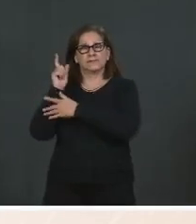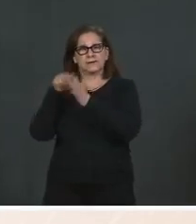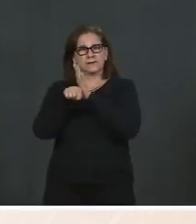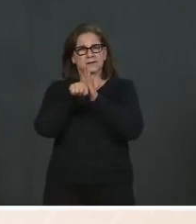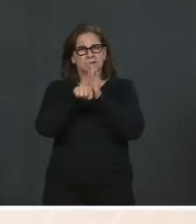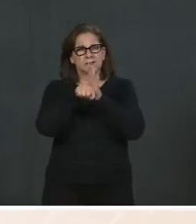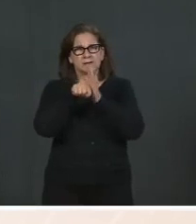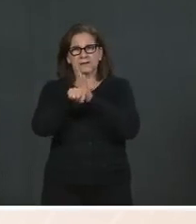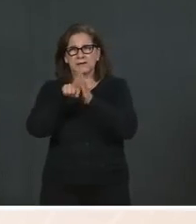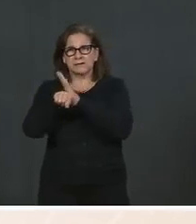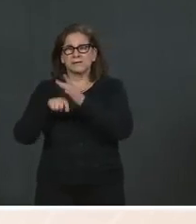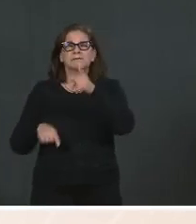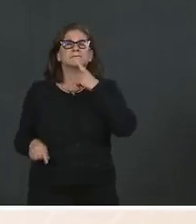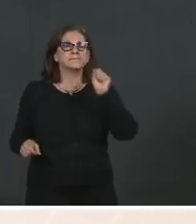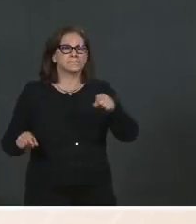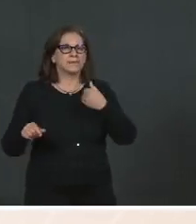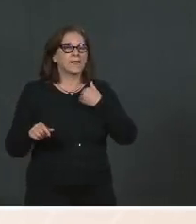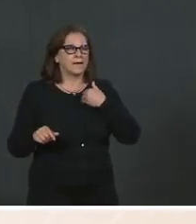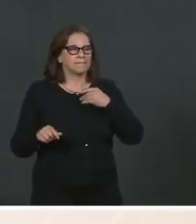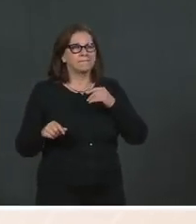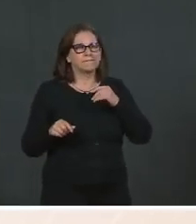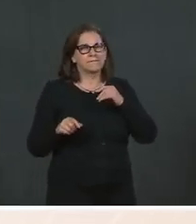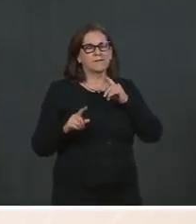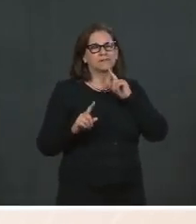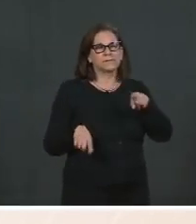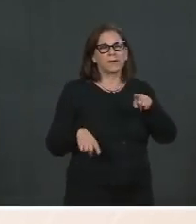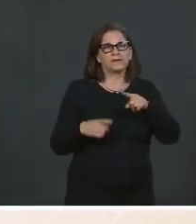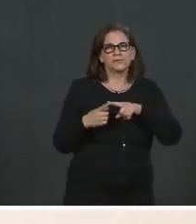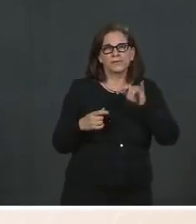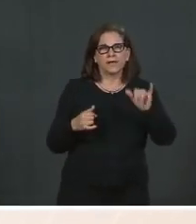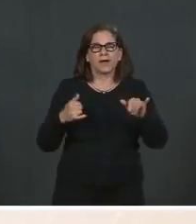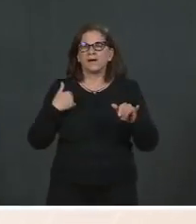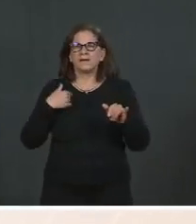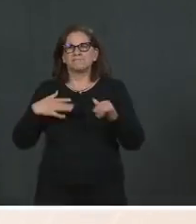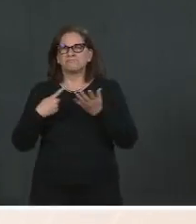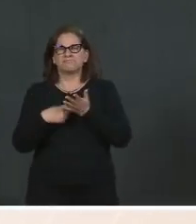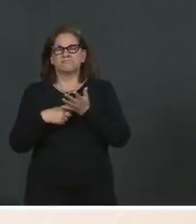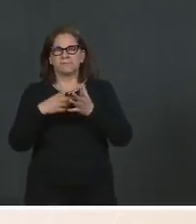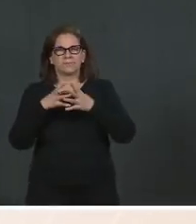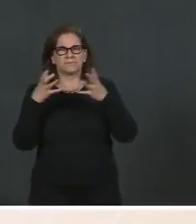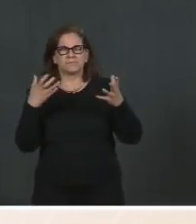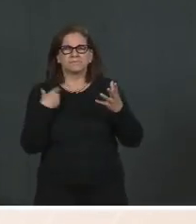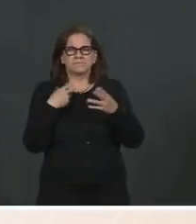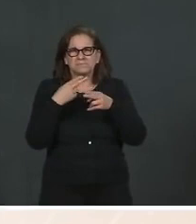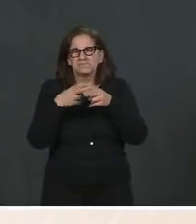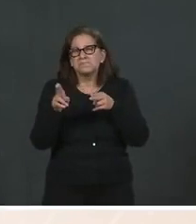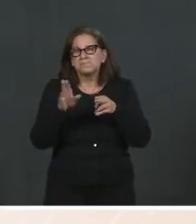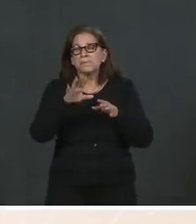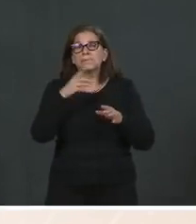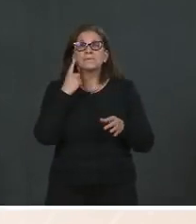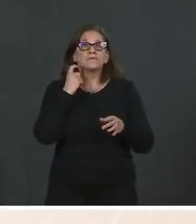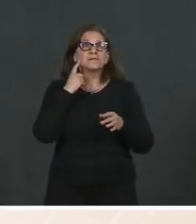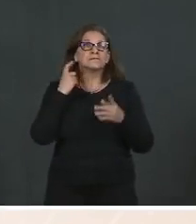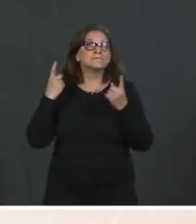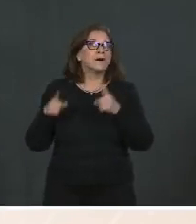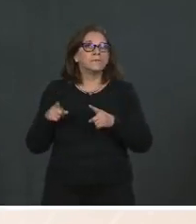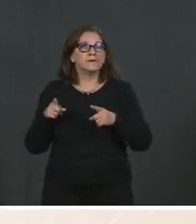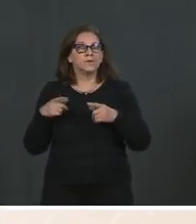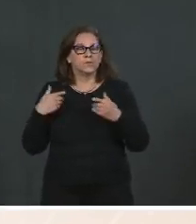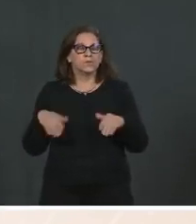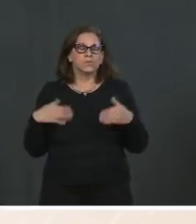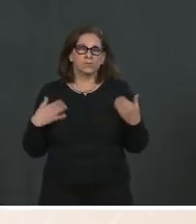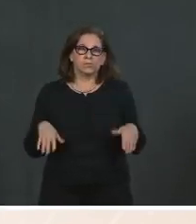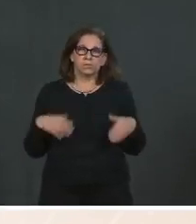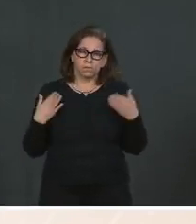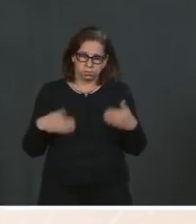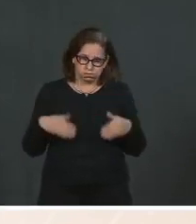because we haven't talked about this that much in here recently, an update on some of our recent actions. We're deeply concerned by the recent escalation of